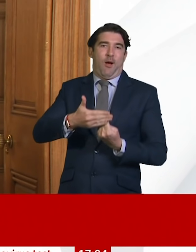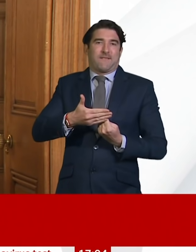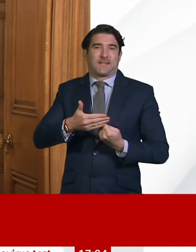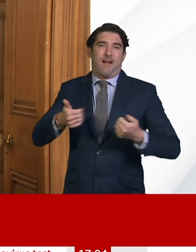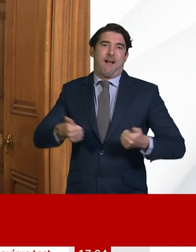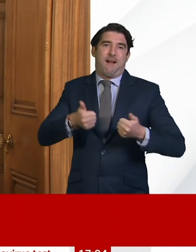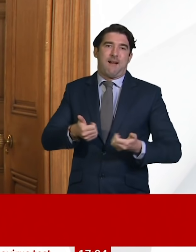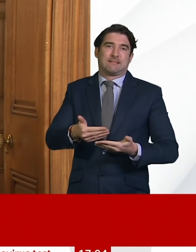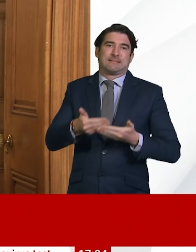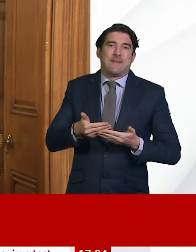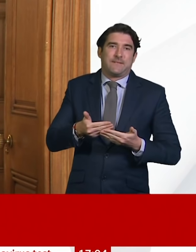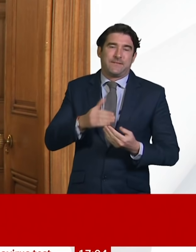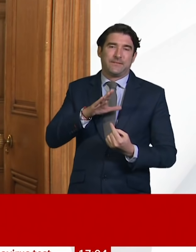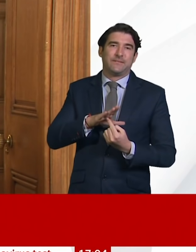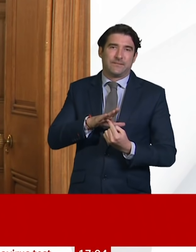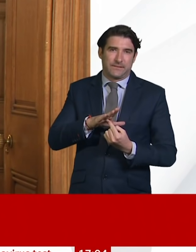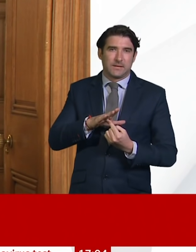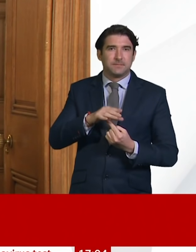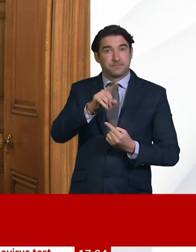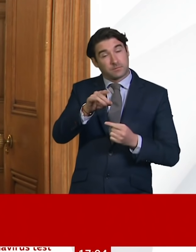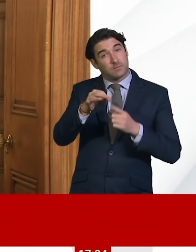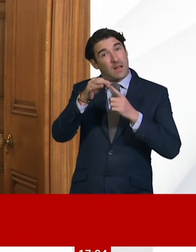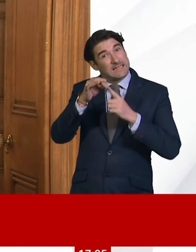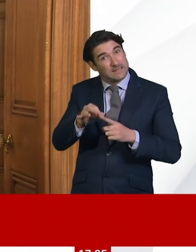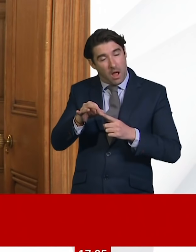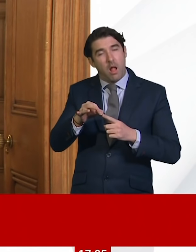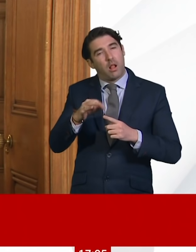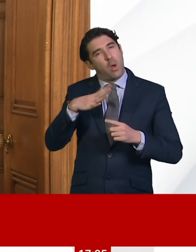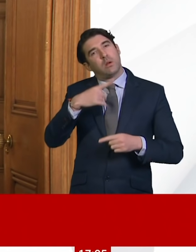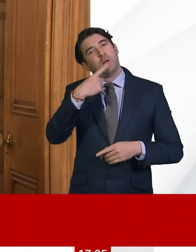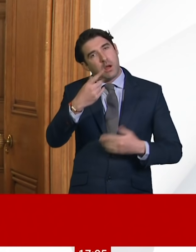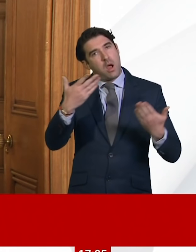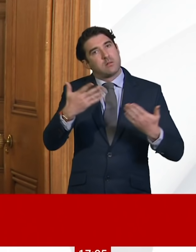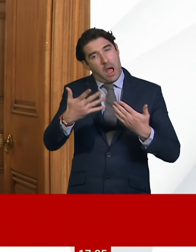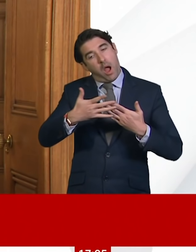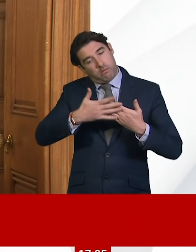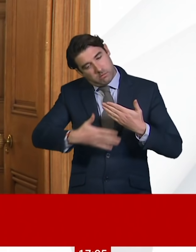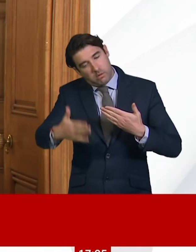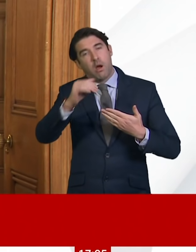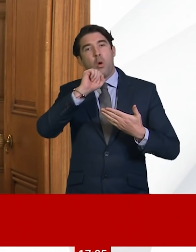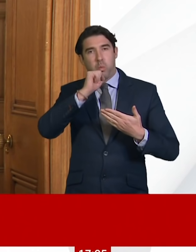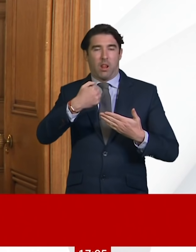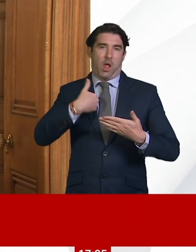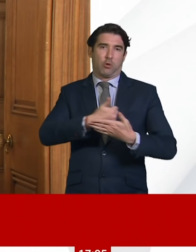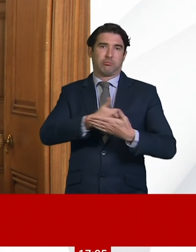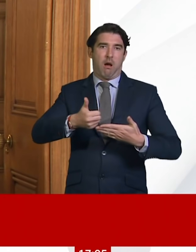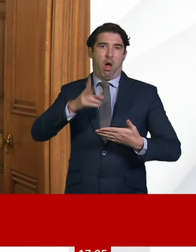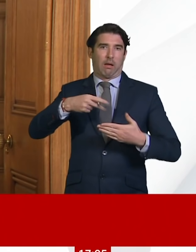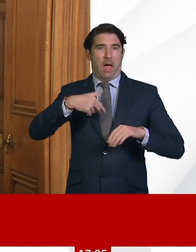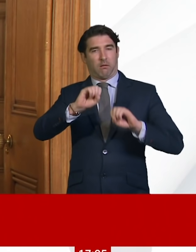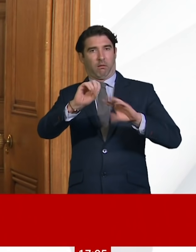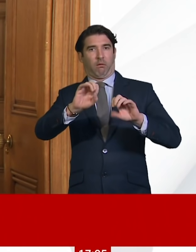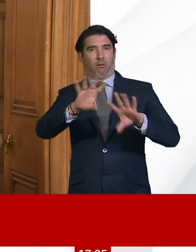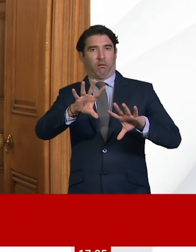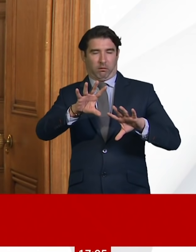people will be wanting to know the details, I will be providing regular updates through these press conferences. And I have to be